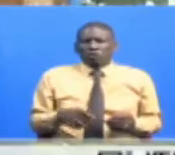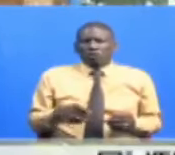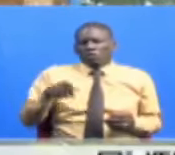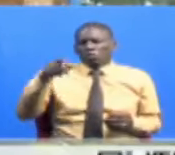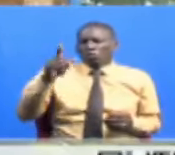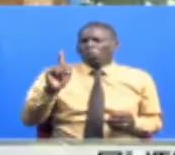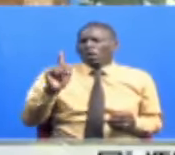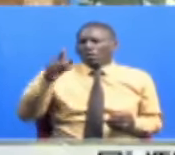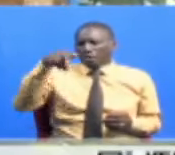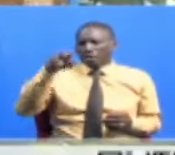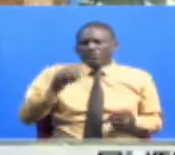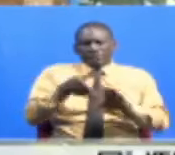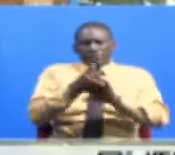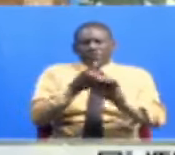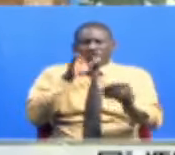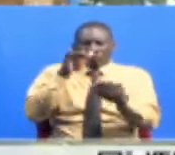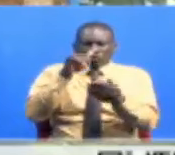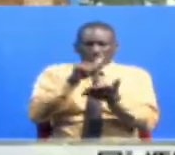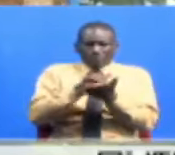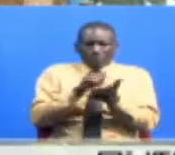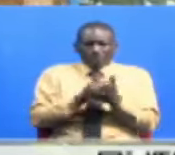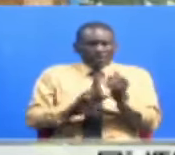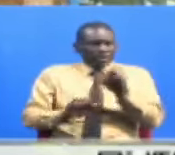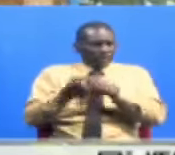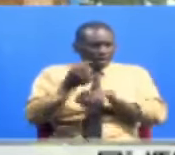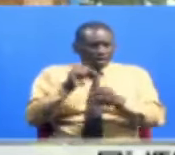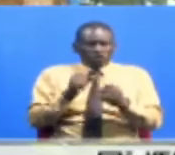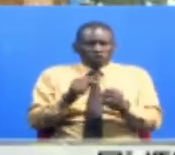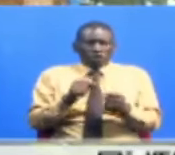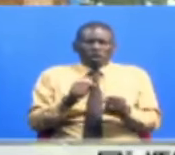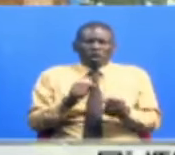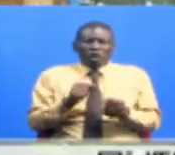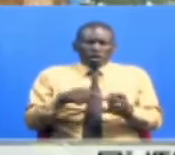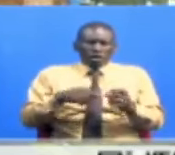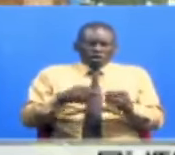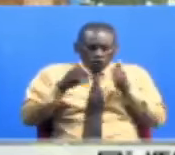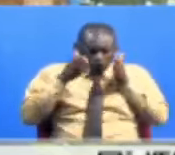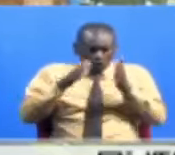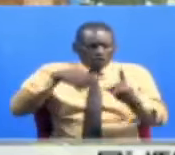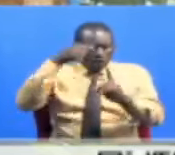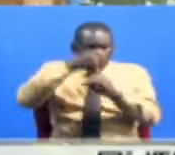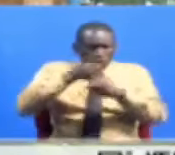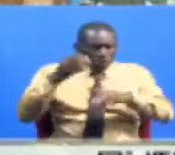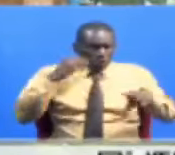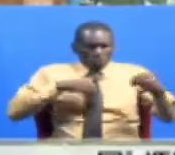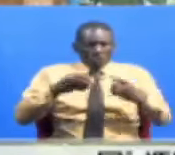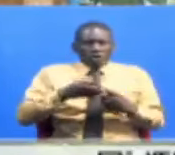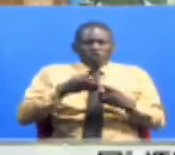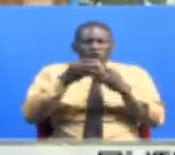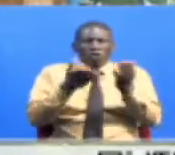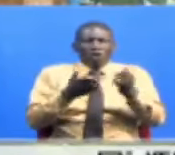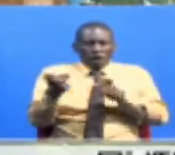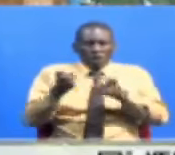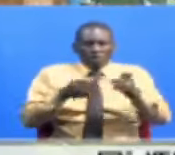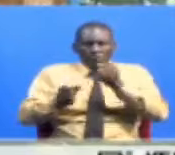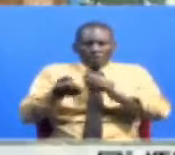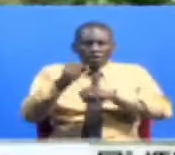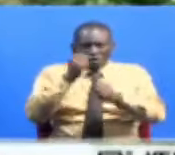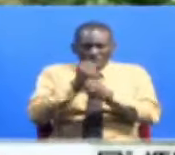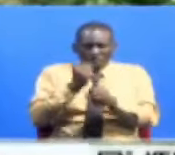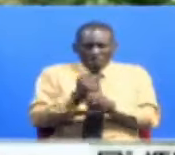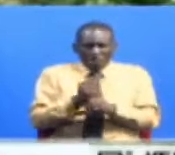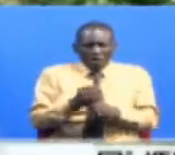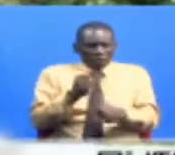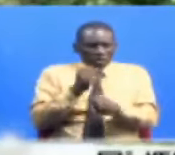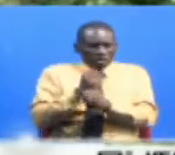resigning. So on that, the move, his approach to fighting corruption, especially where administrative action can be taken, he's been